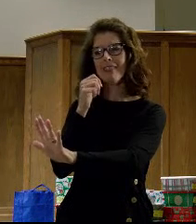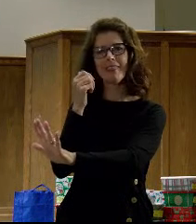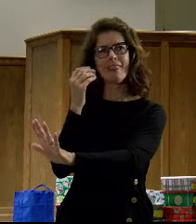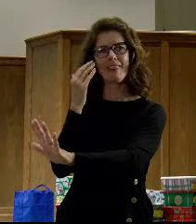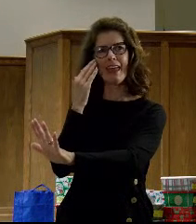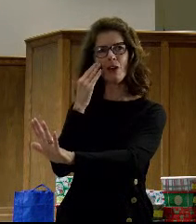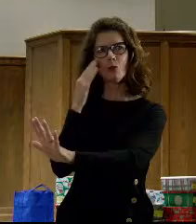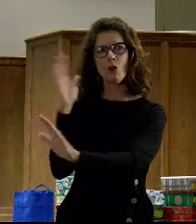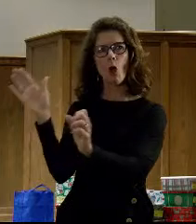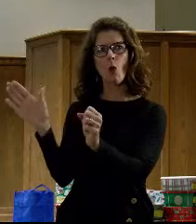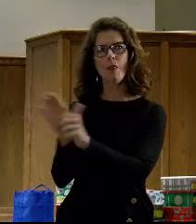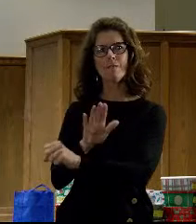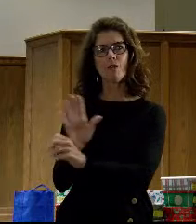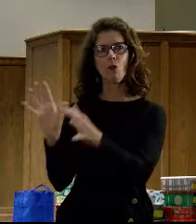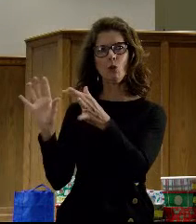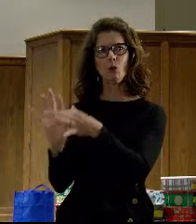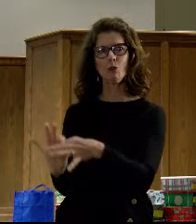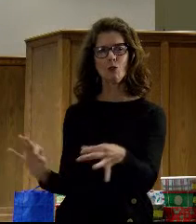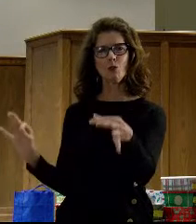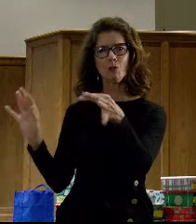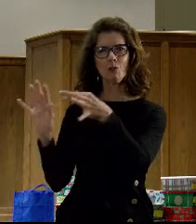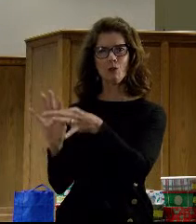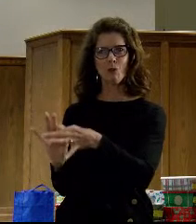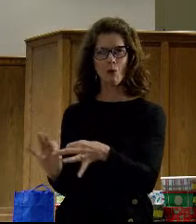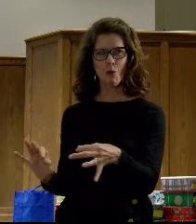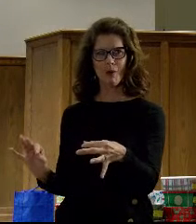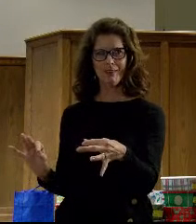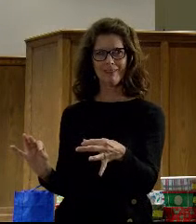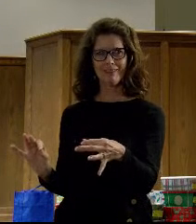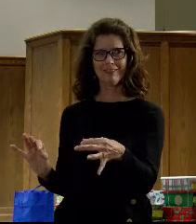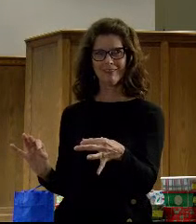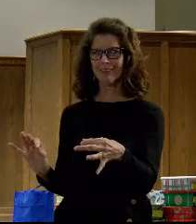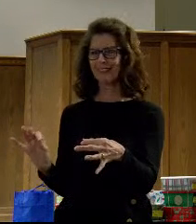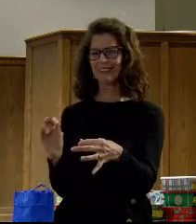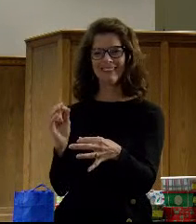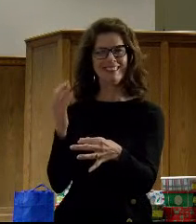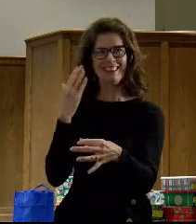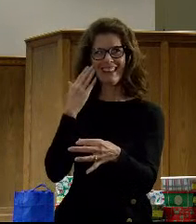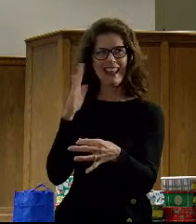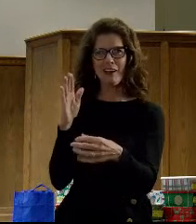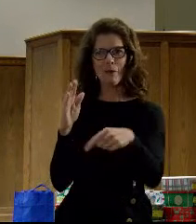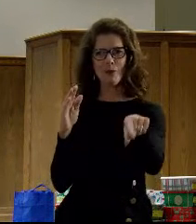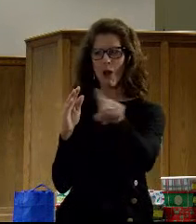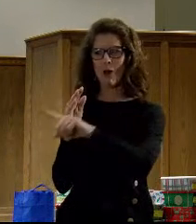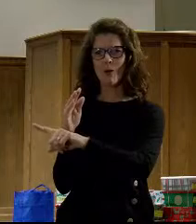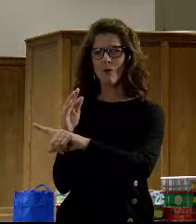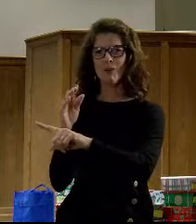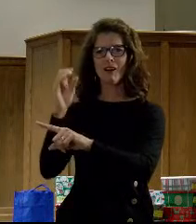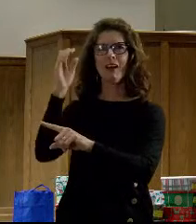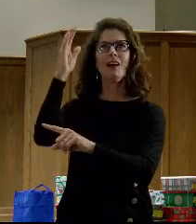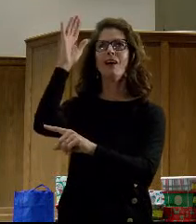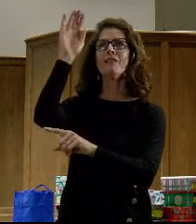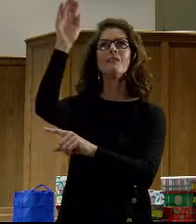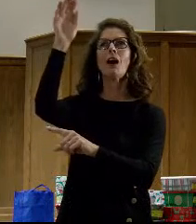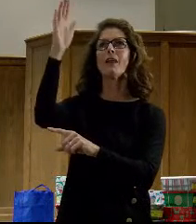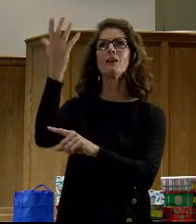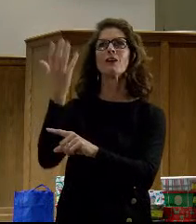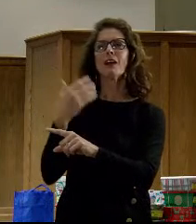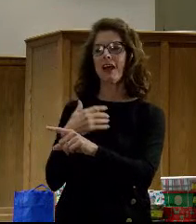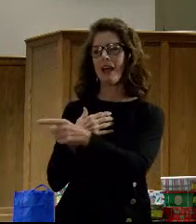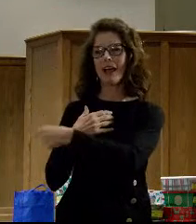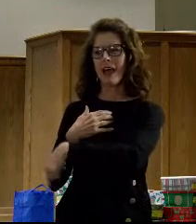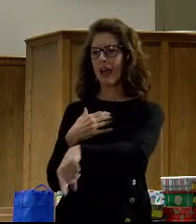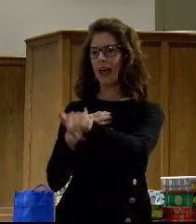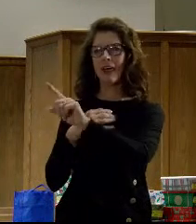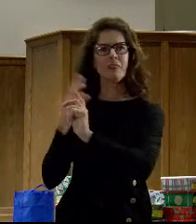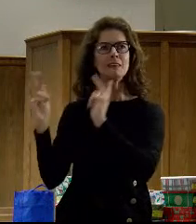I give them the benefit of the doubt because they don't know the full story. In other words, he's saying, Father, these people who are crucifying me and hating